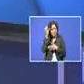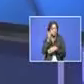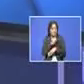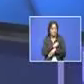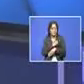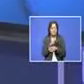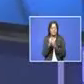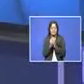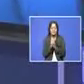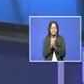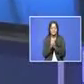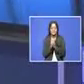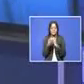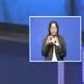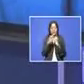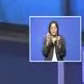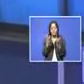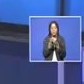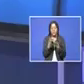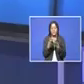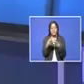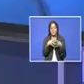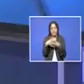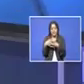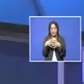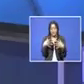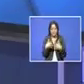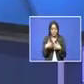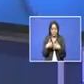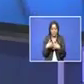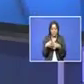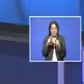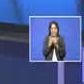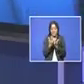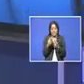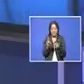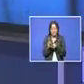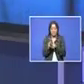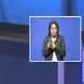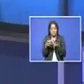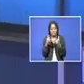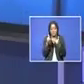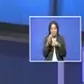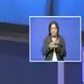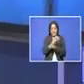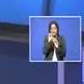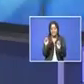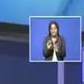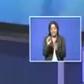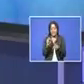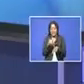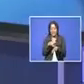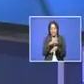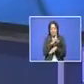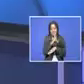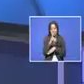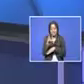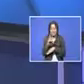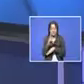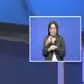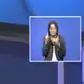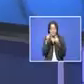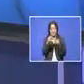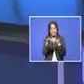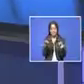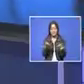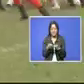Sports. The Commonwealth American Football League also with action on Saturday at the Donald Davis playing field. Julian Gibson has the